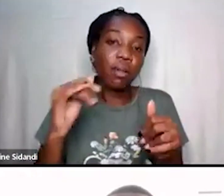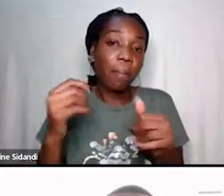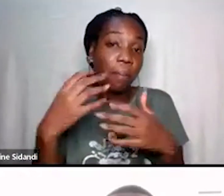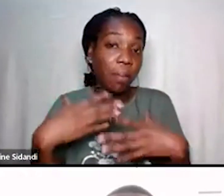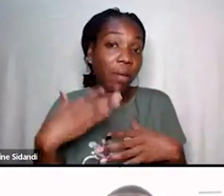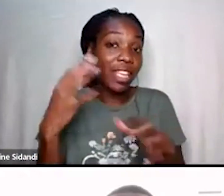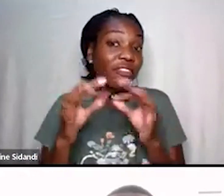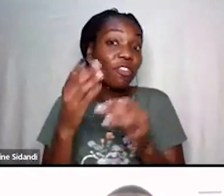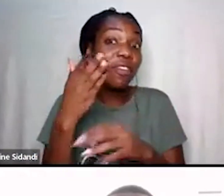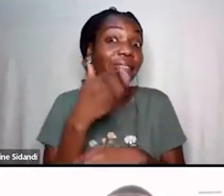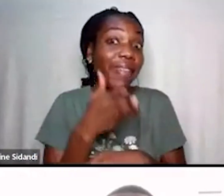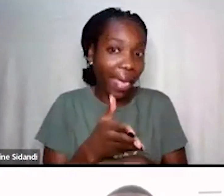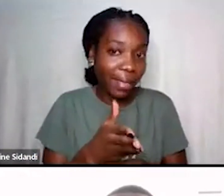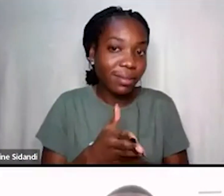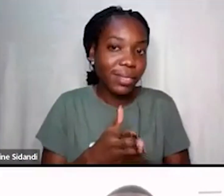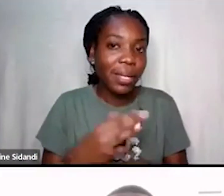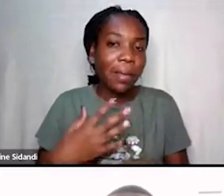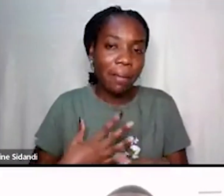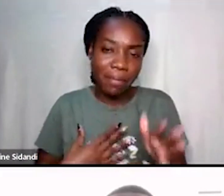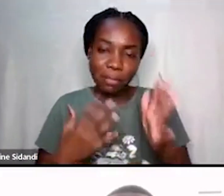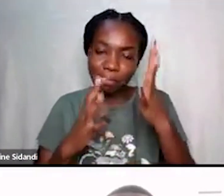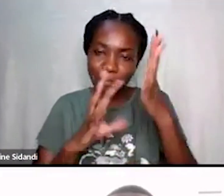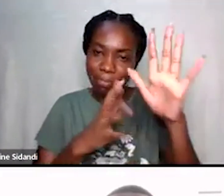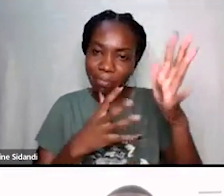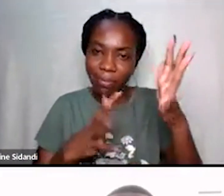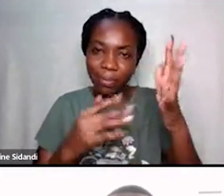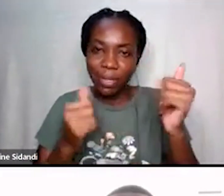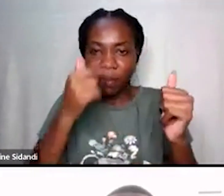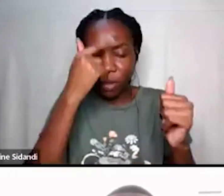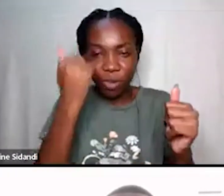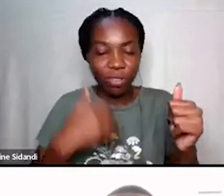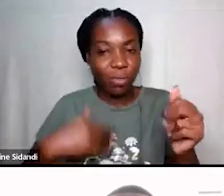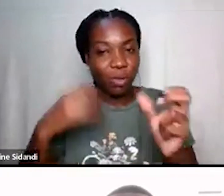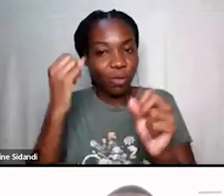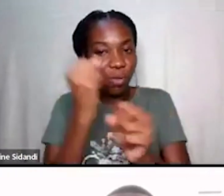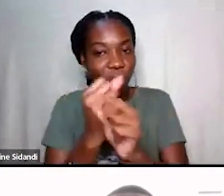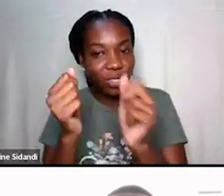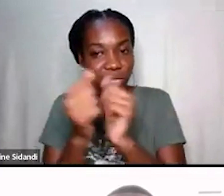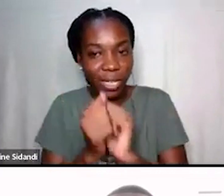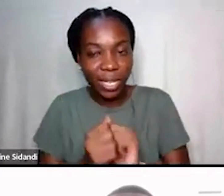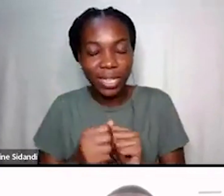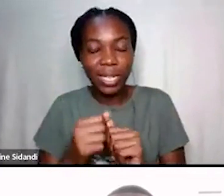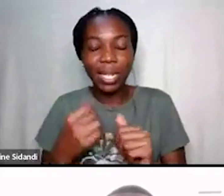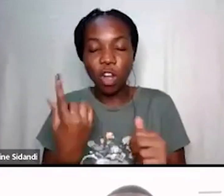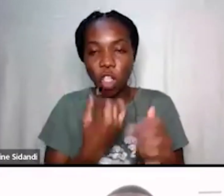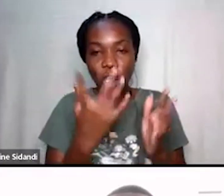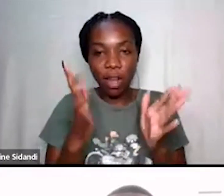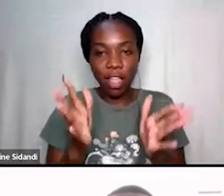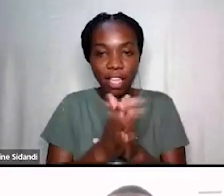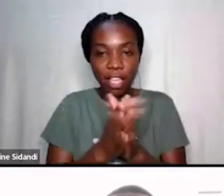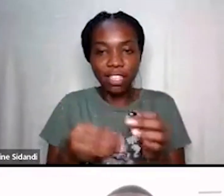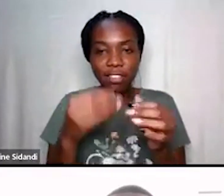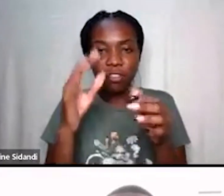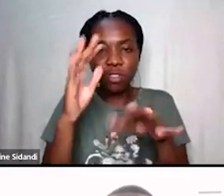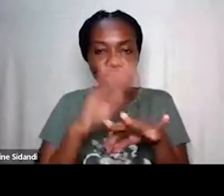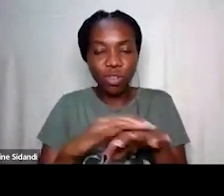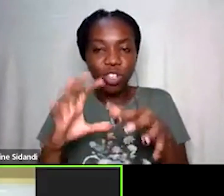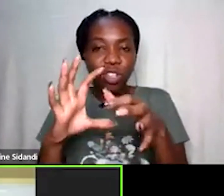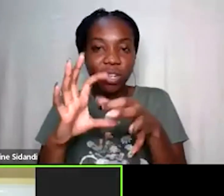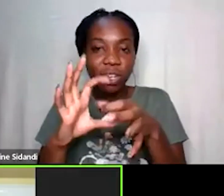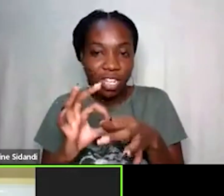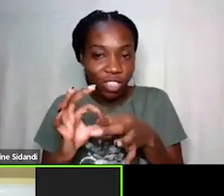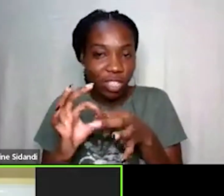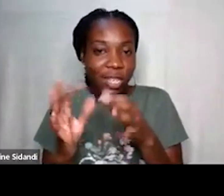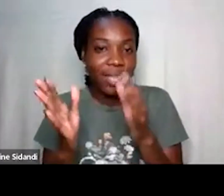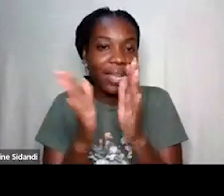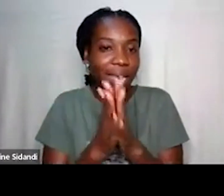room, I congratulate you, because I know I have worked with some introverts and they have given me very good connections and they've listened